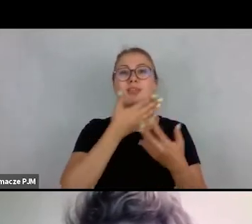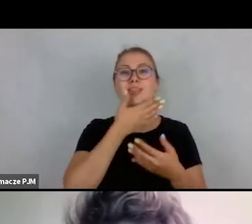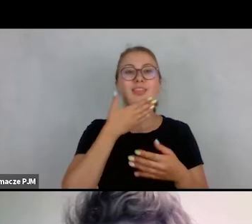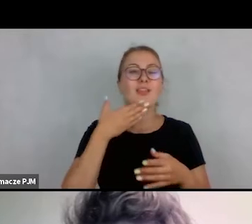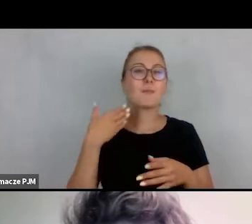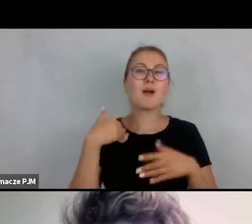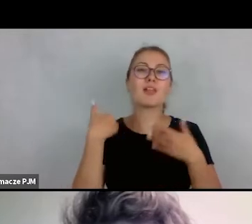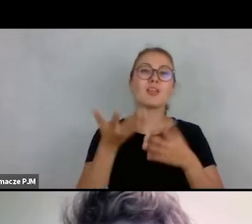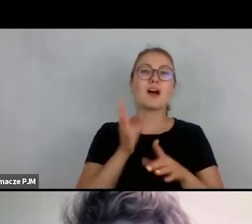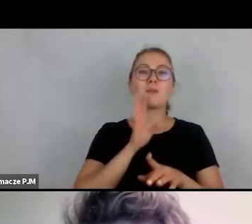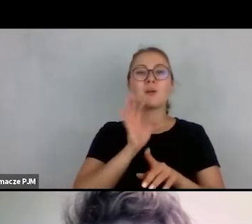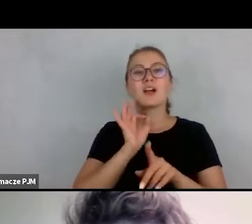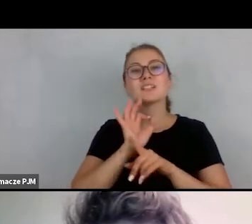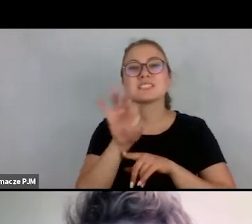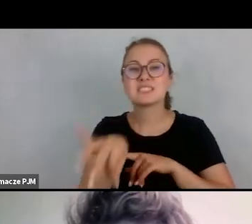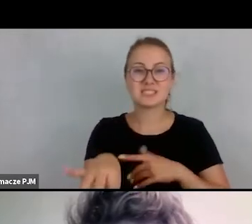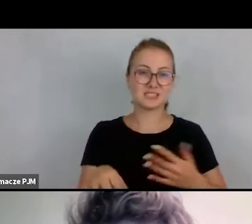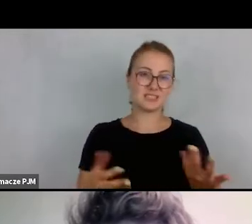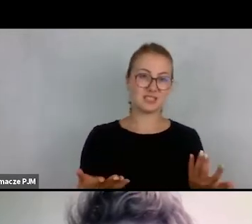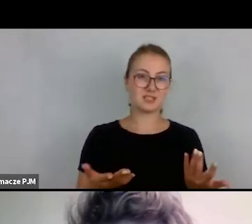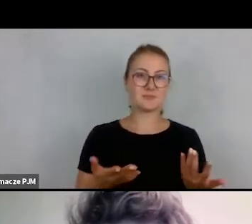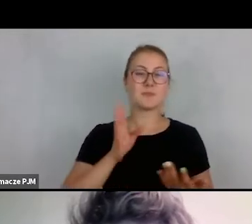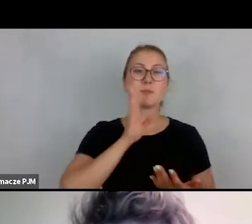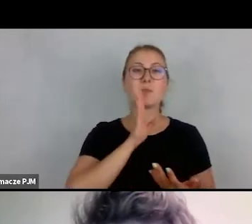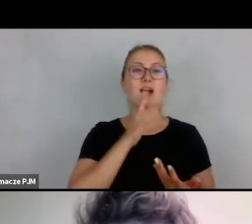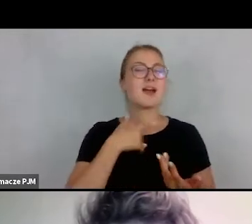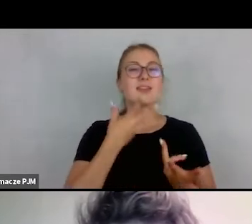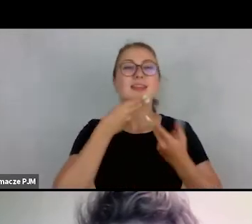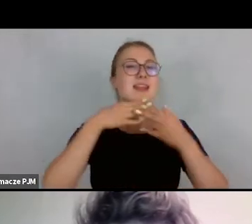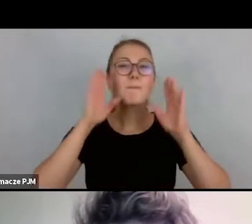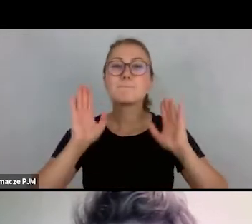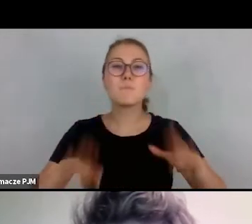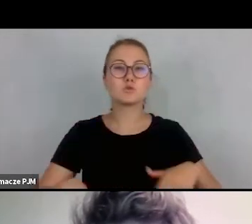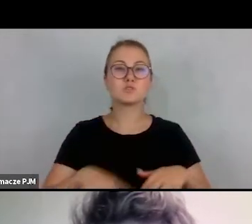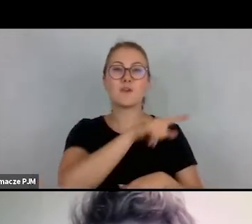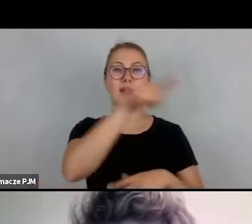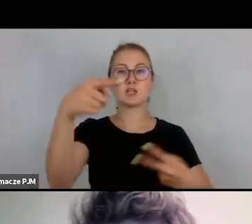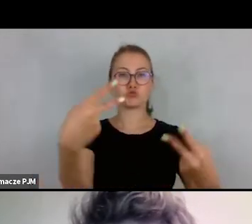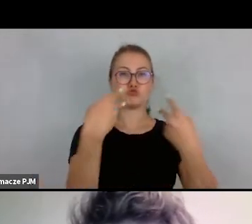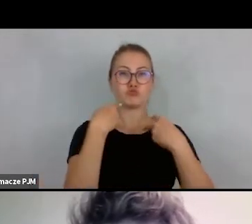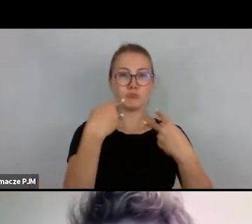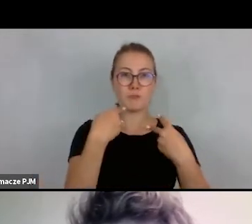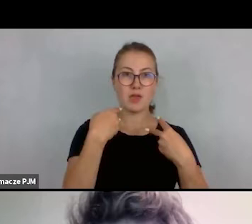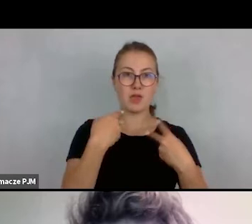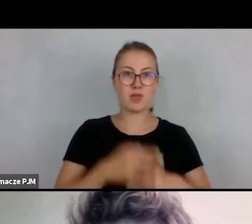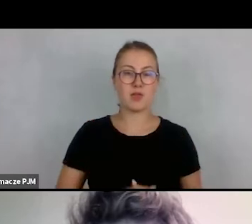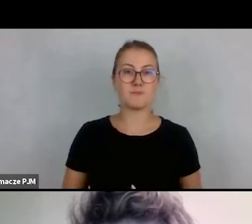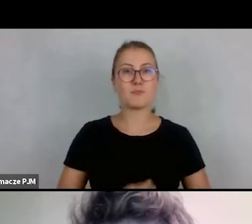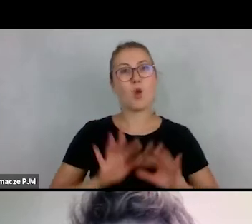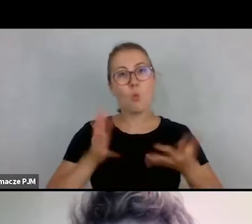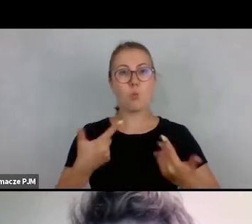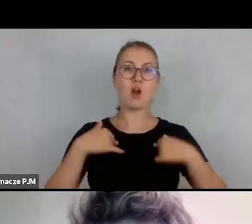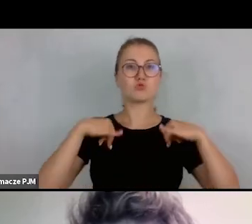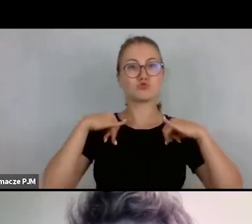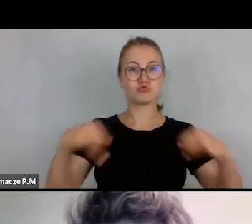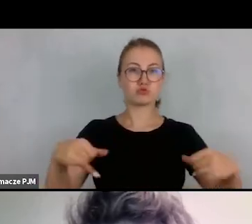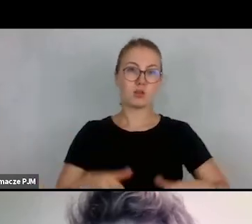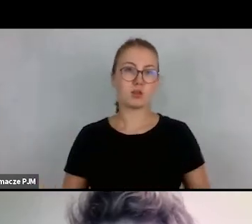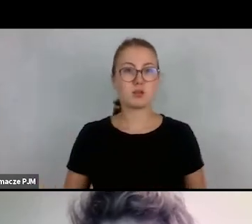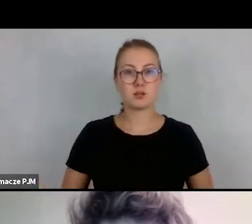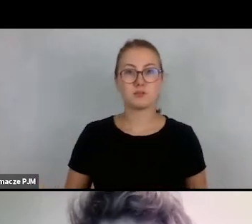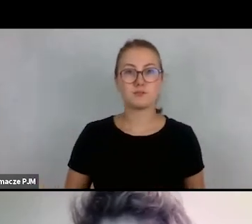about independence and standing on your own 2 feet. It was all of those things. So don't show